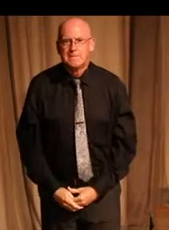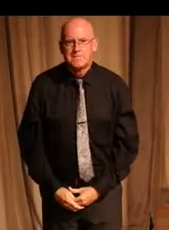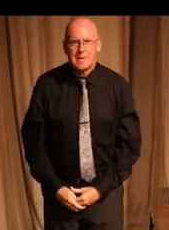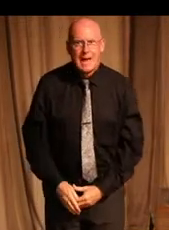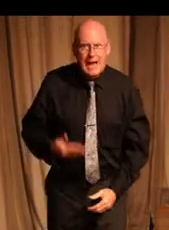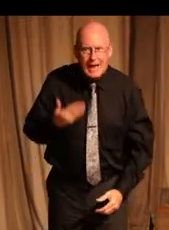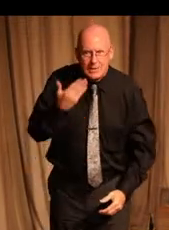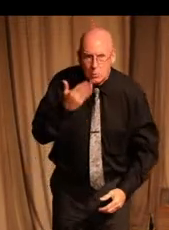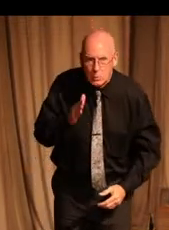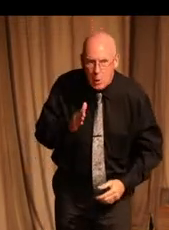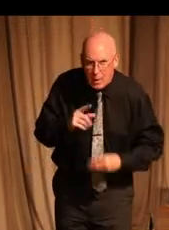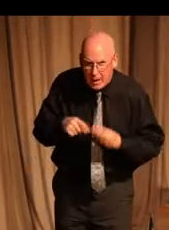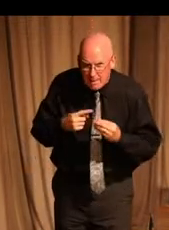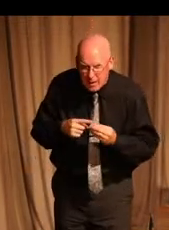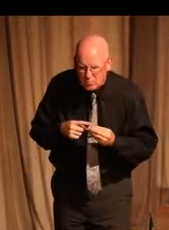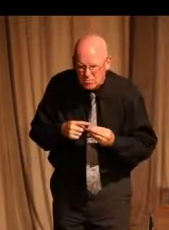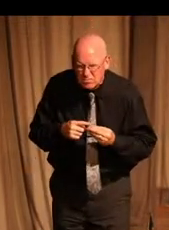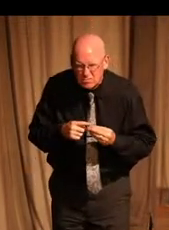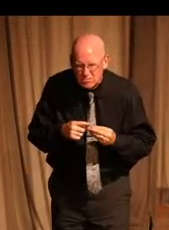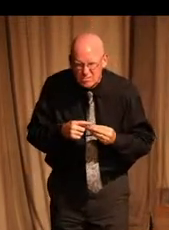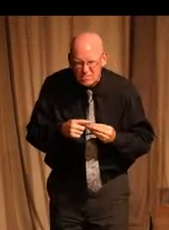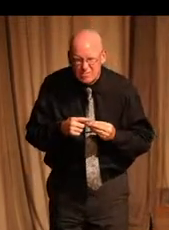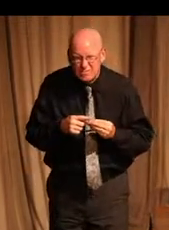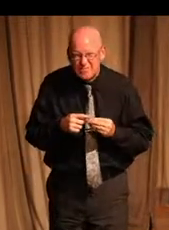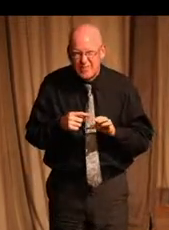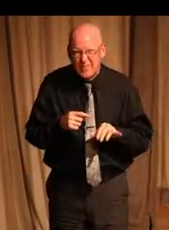I don't know. That's such a good question.